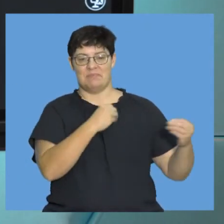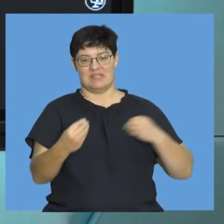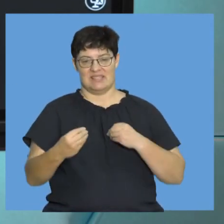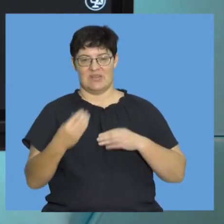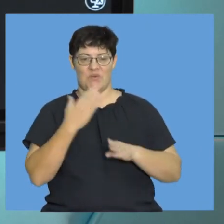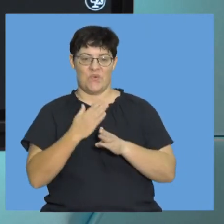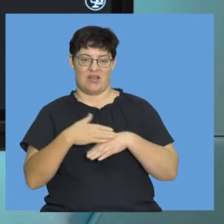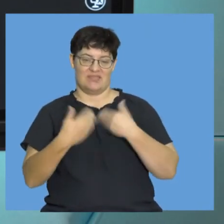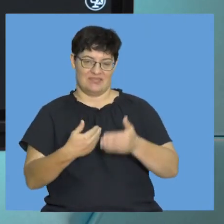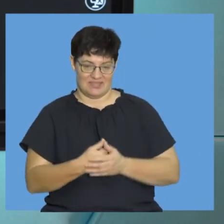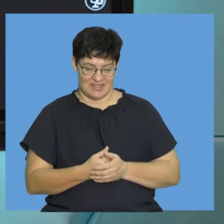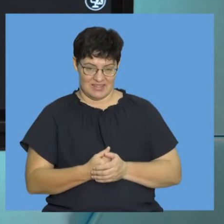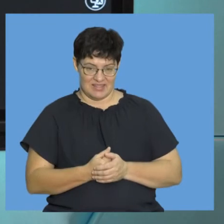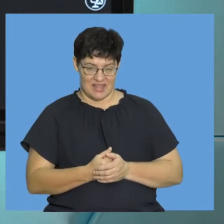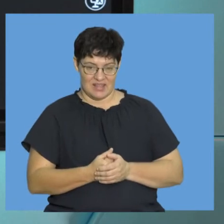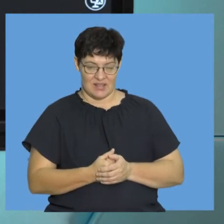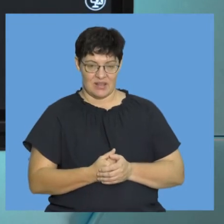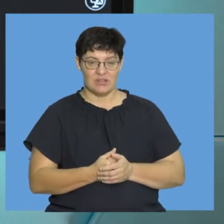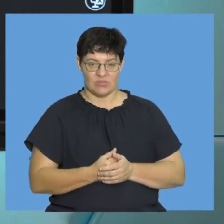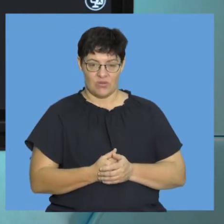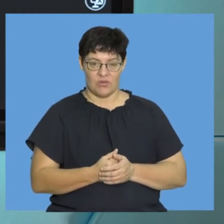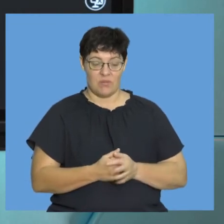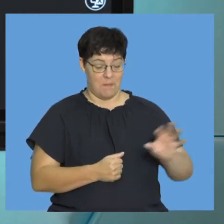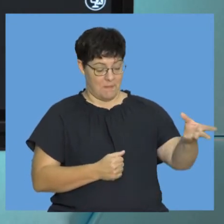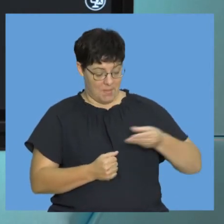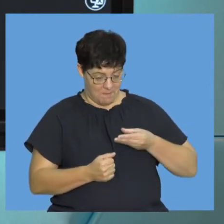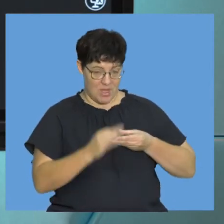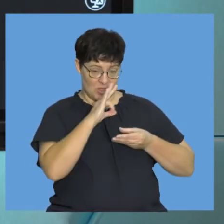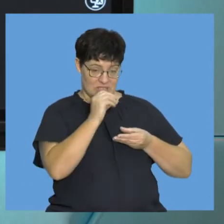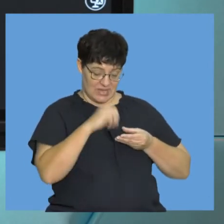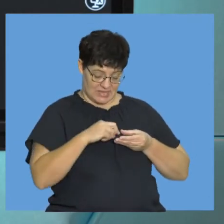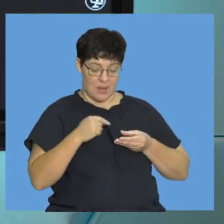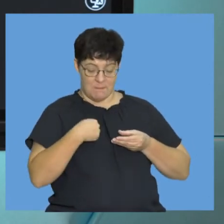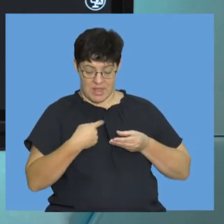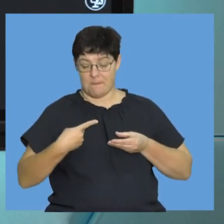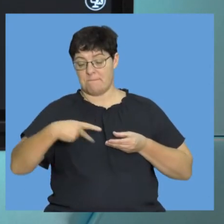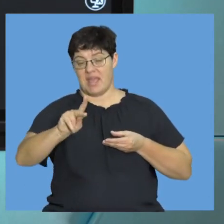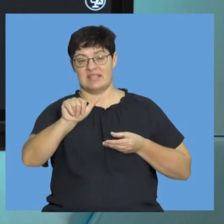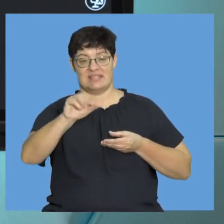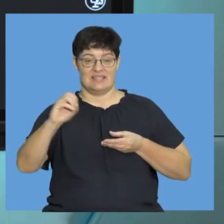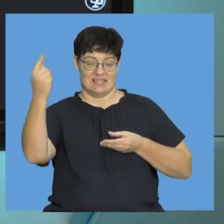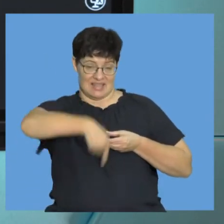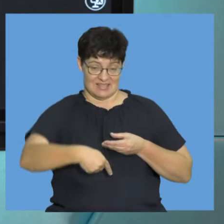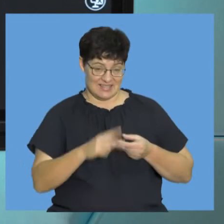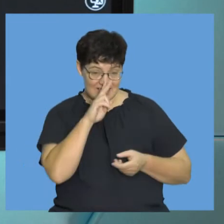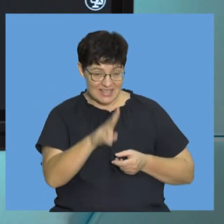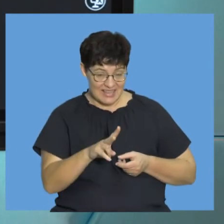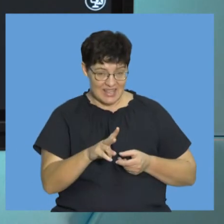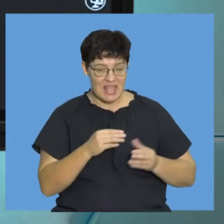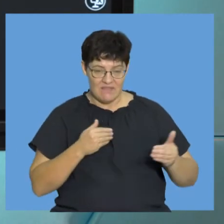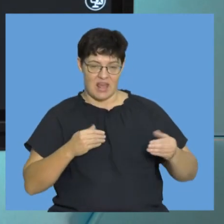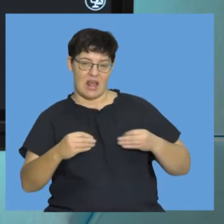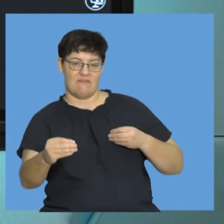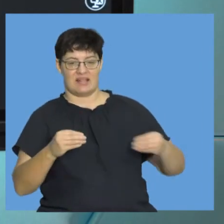business to collect our debt within 30 days and to pay within 60 days. Can you see? It gives you